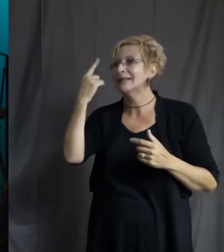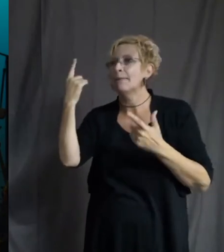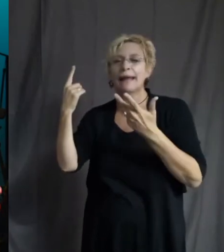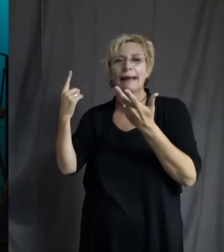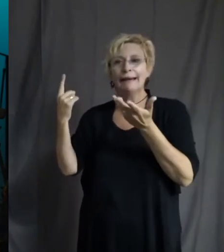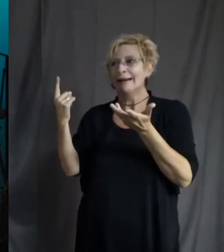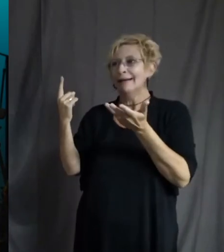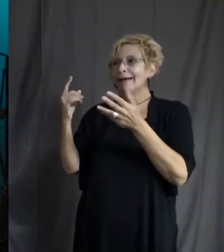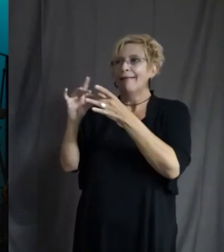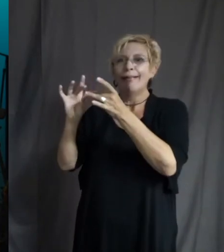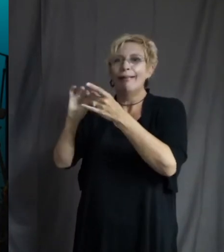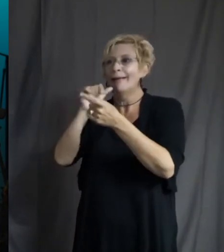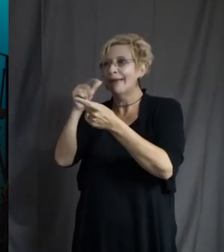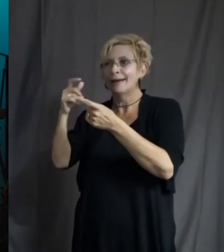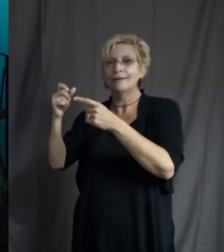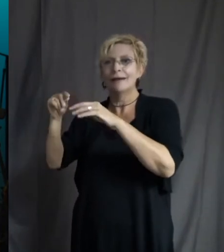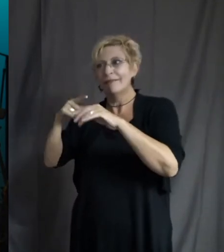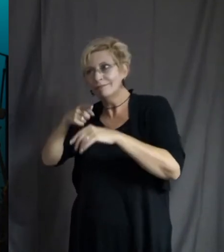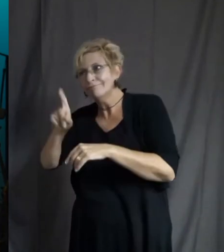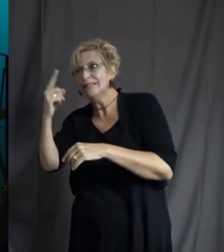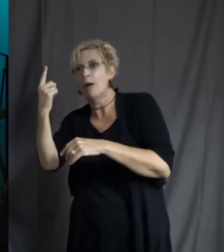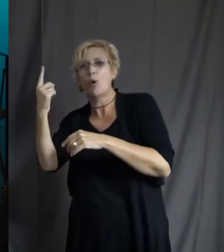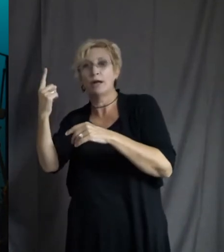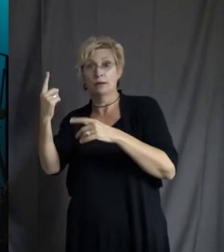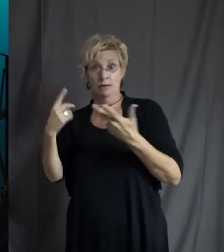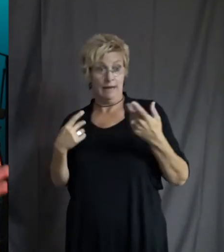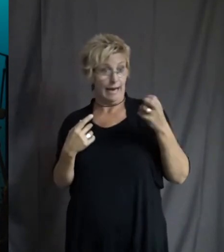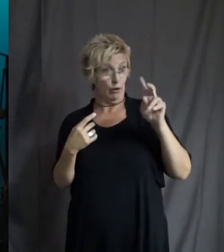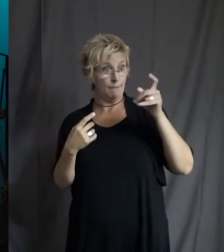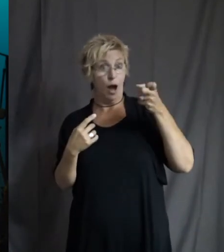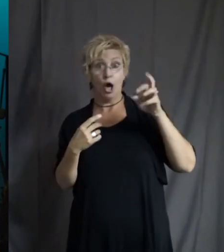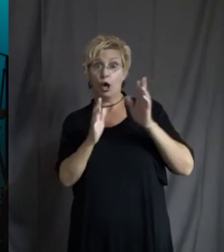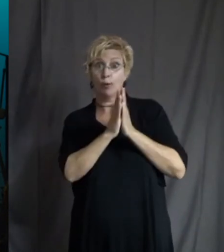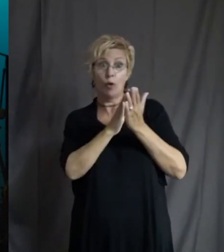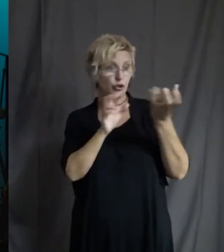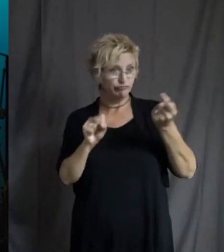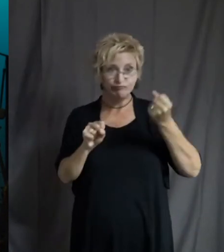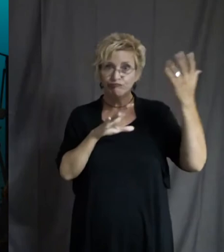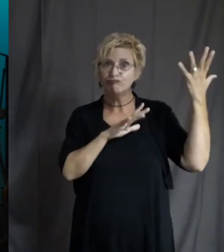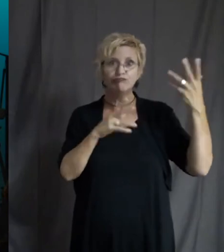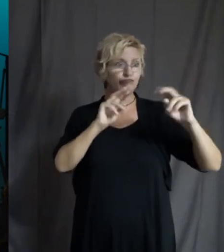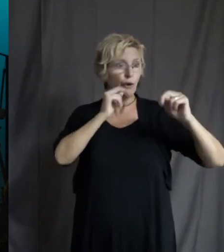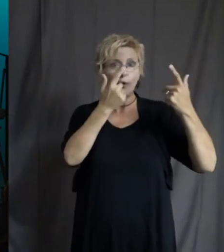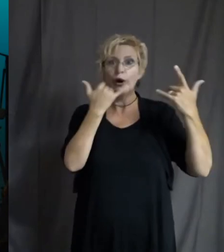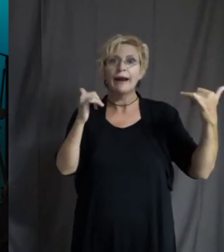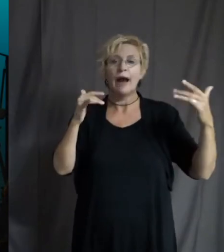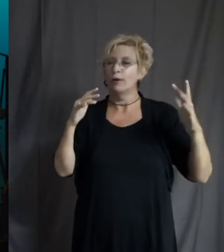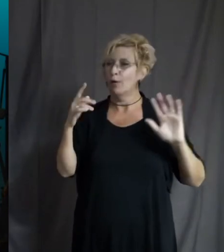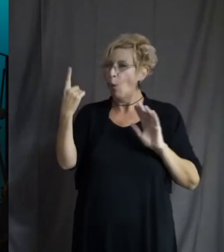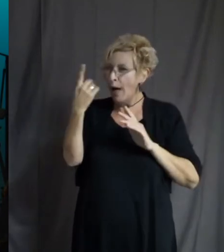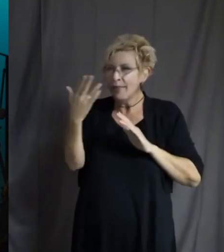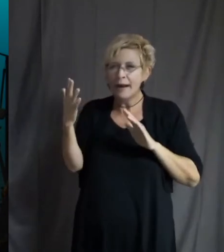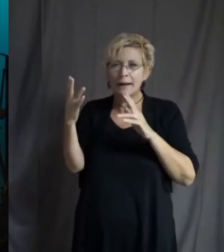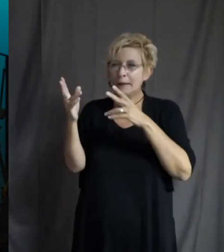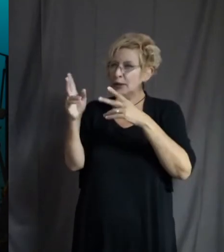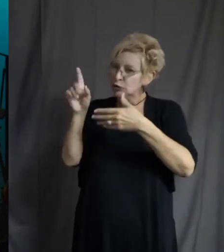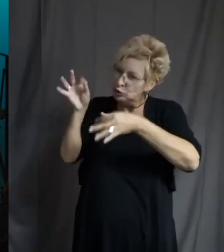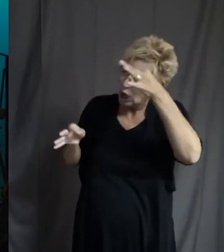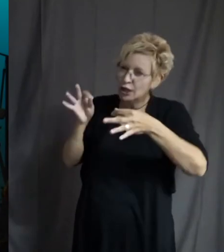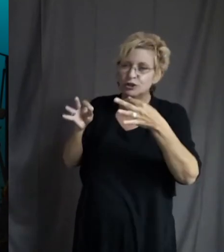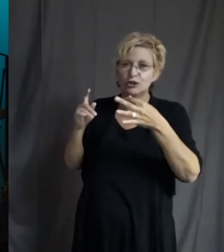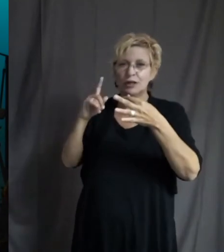so far expecting other people to be perfect that when they make a mistake, we judge them